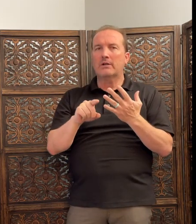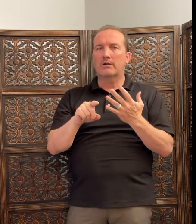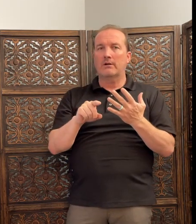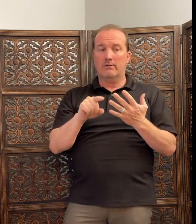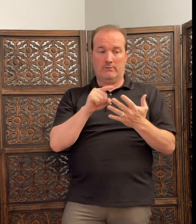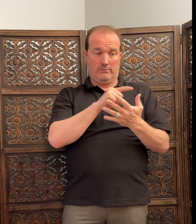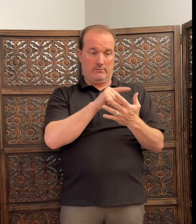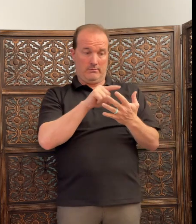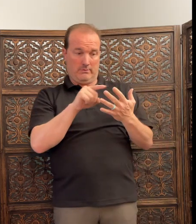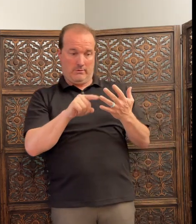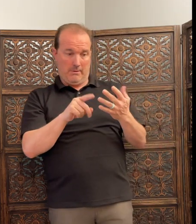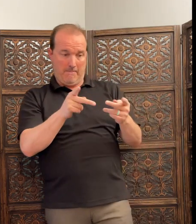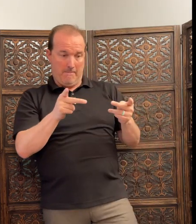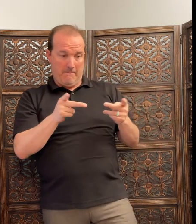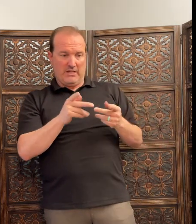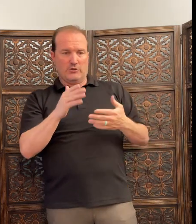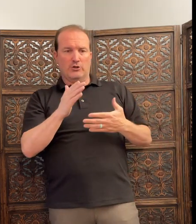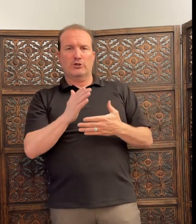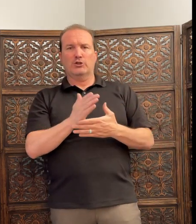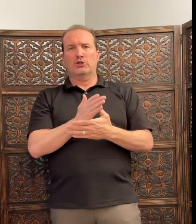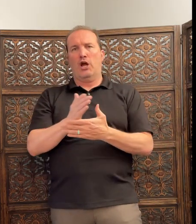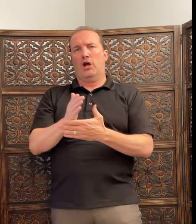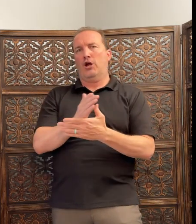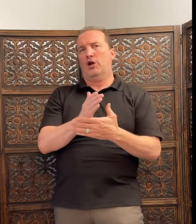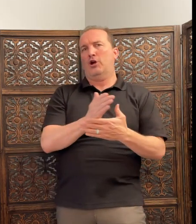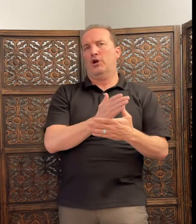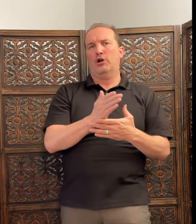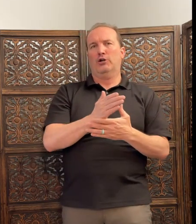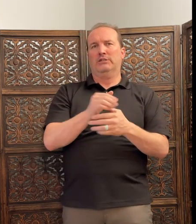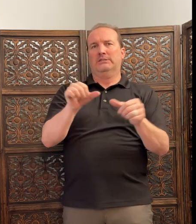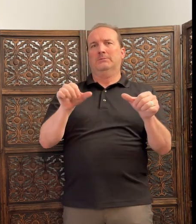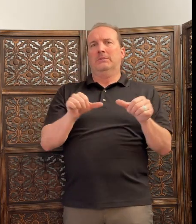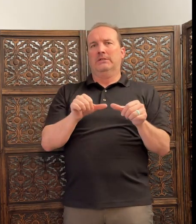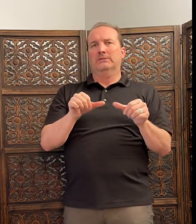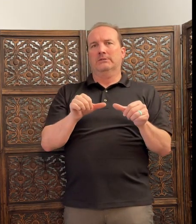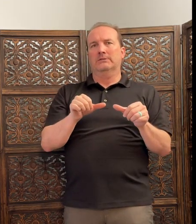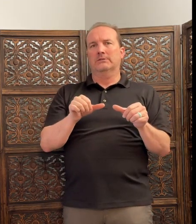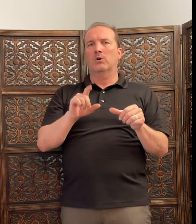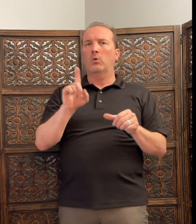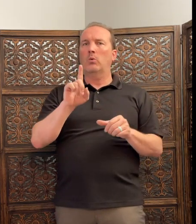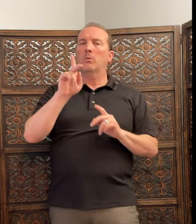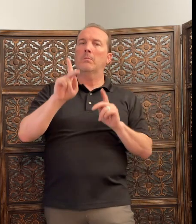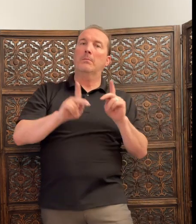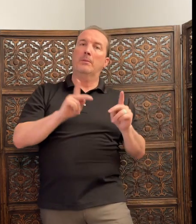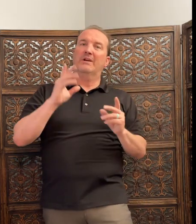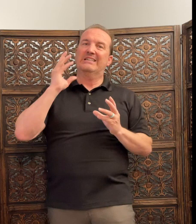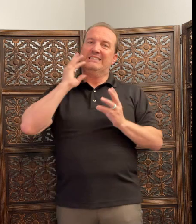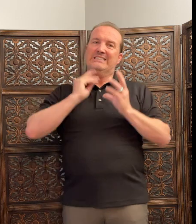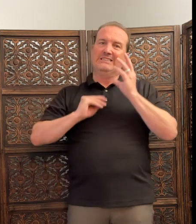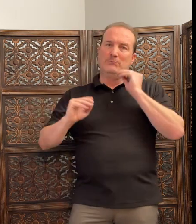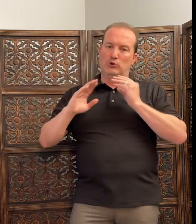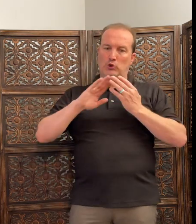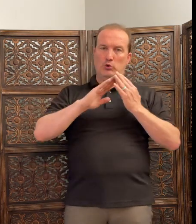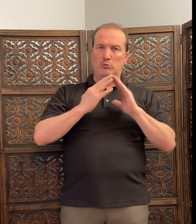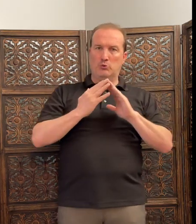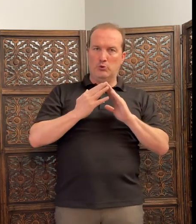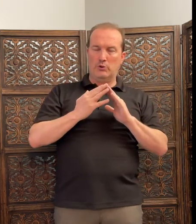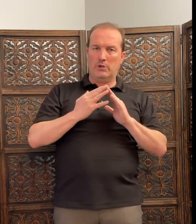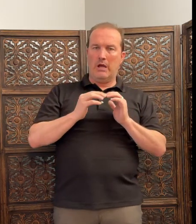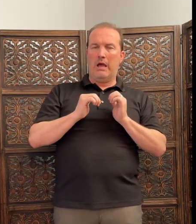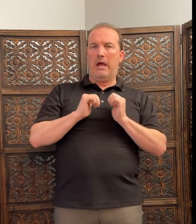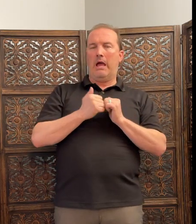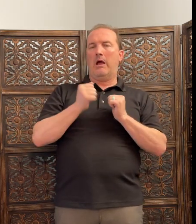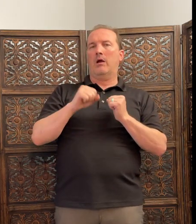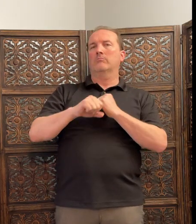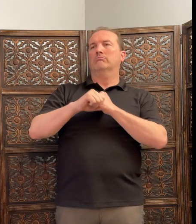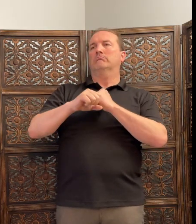stories. These places are shared spaces. Shared spaces are areas where people experience